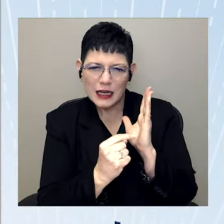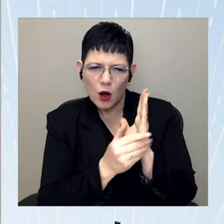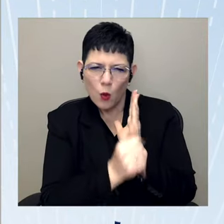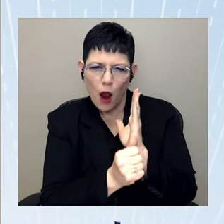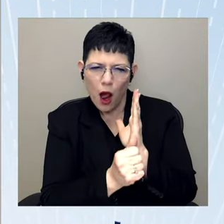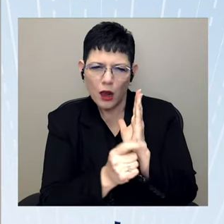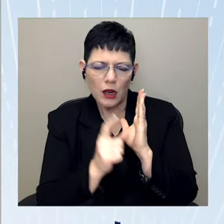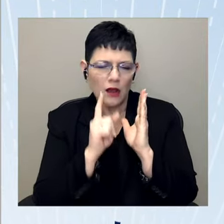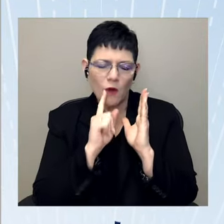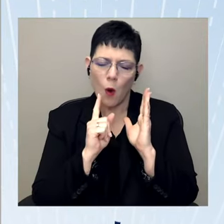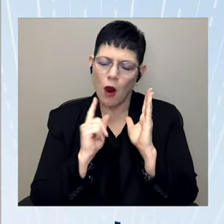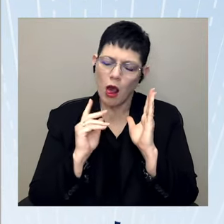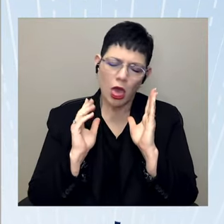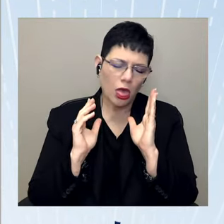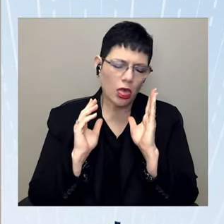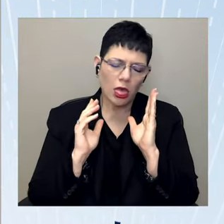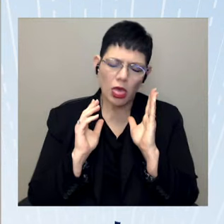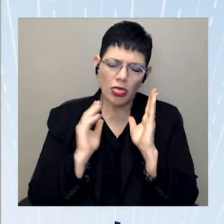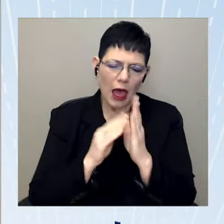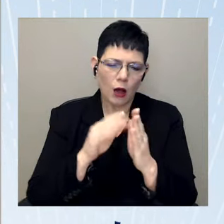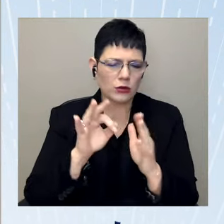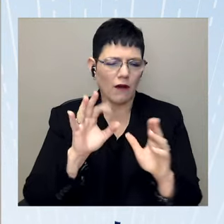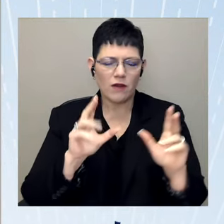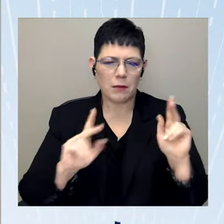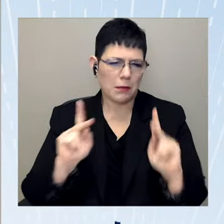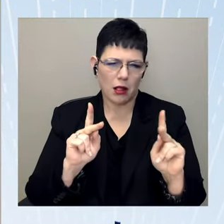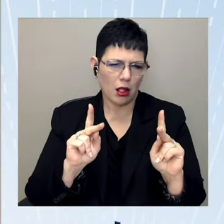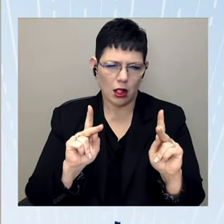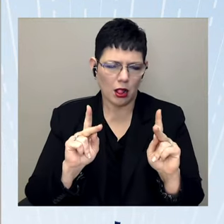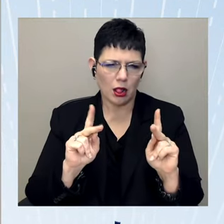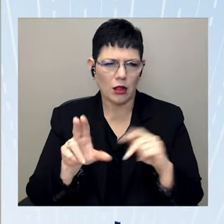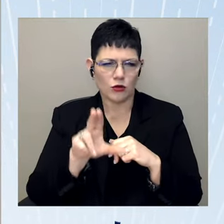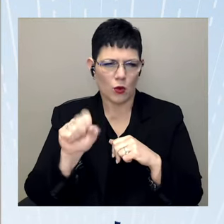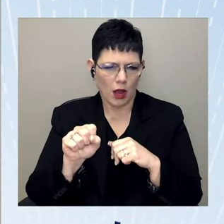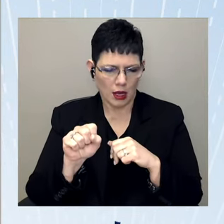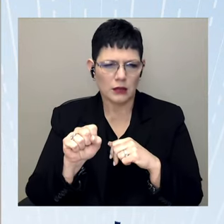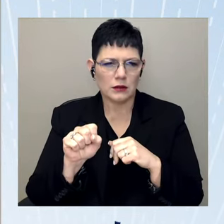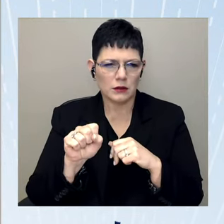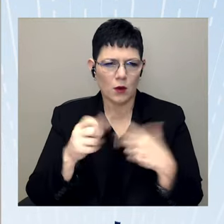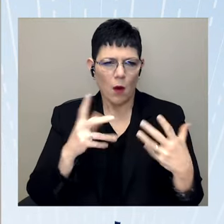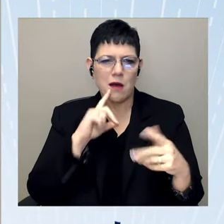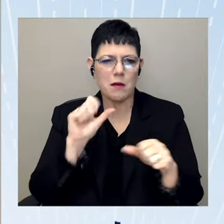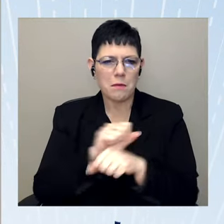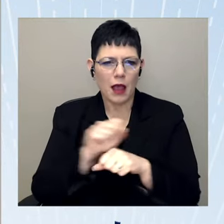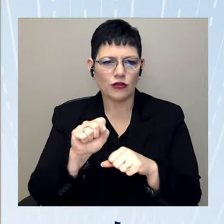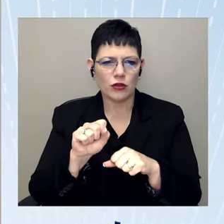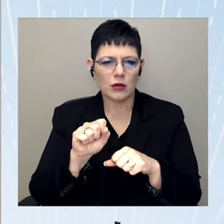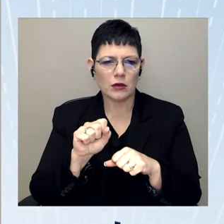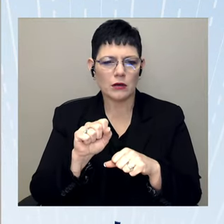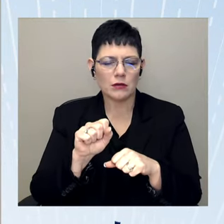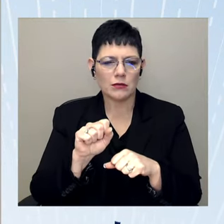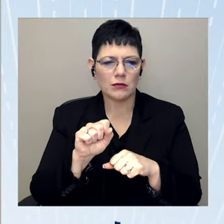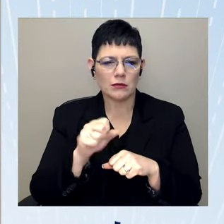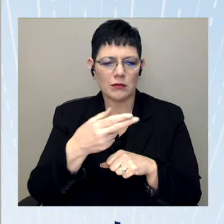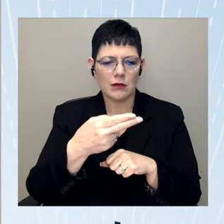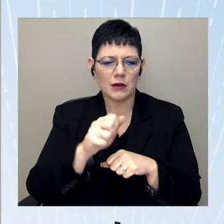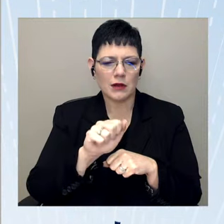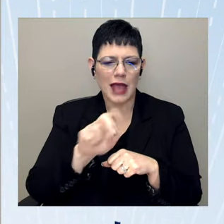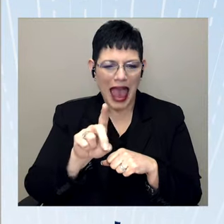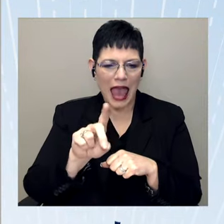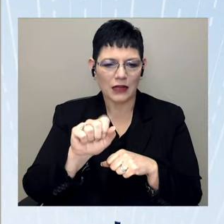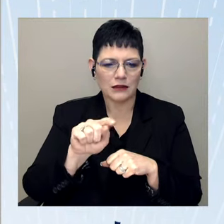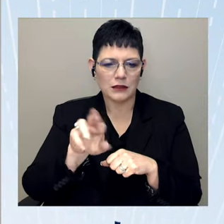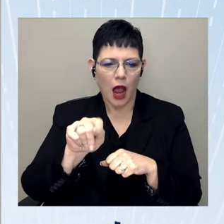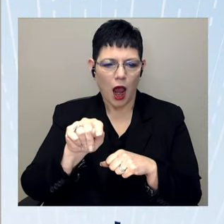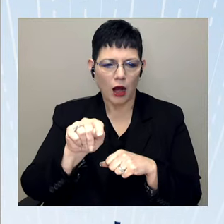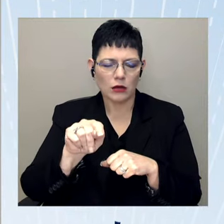of thousands of American families. We're making sure that Head Start which is precious to so